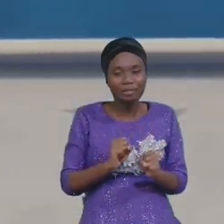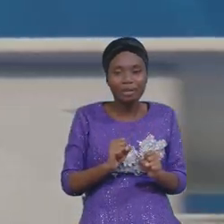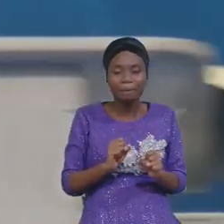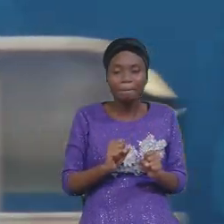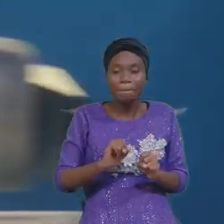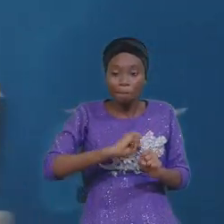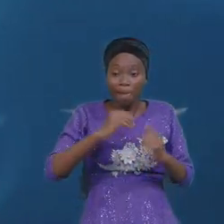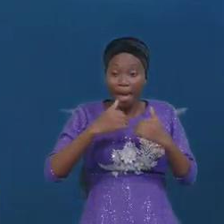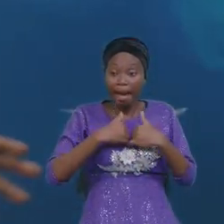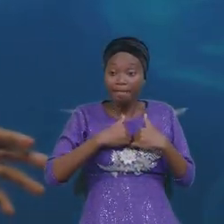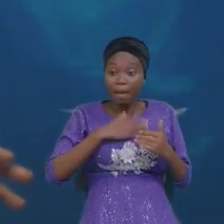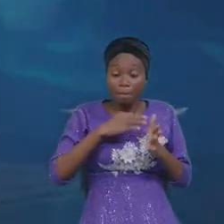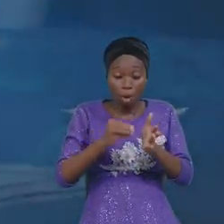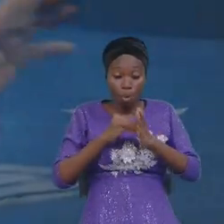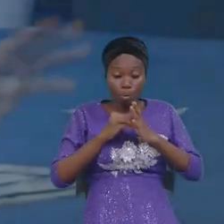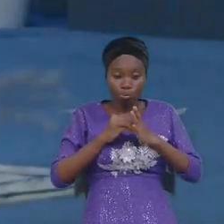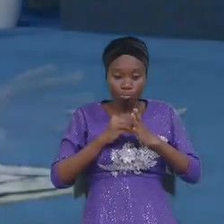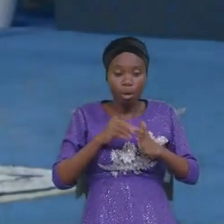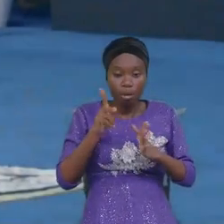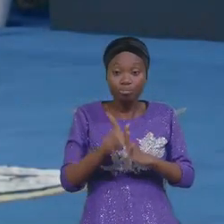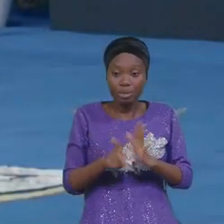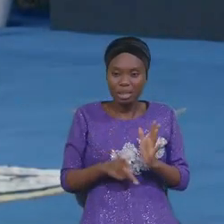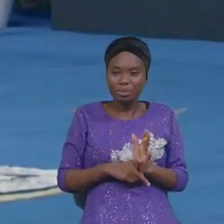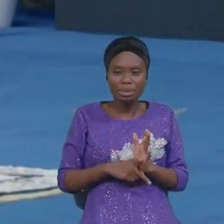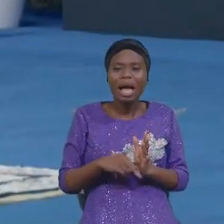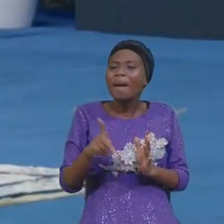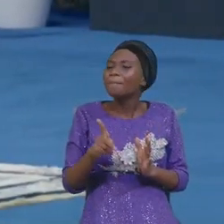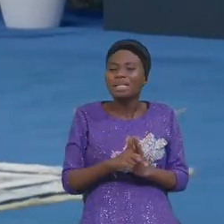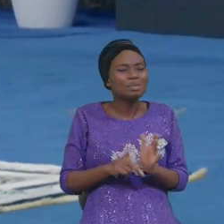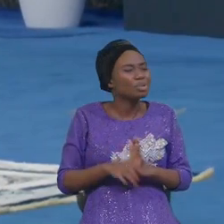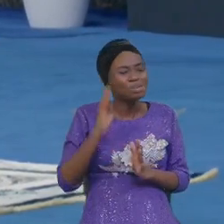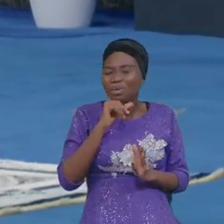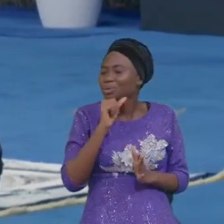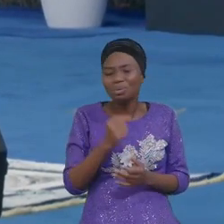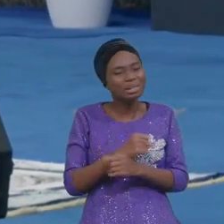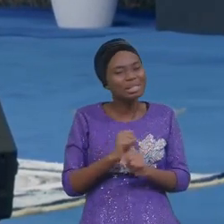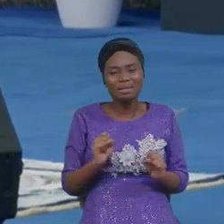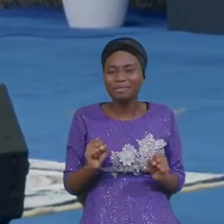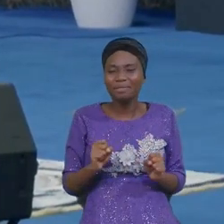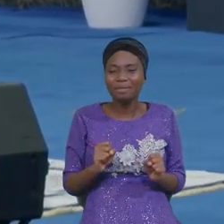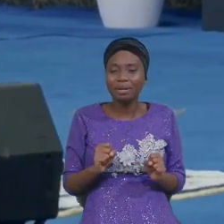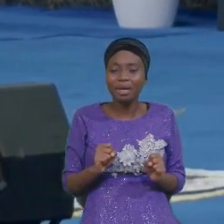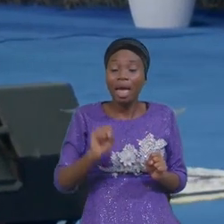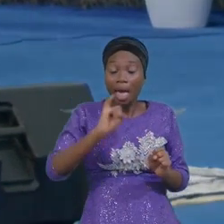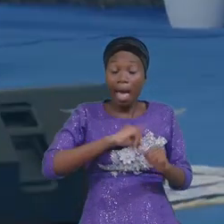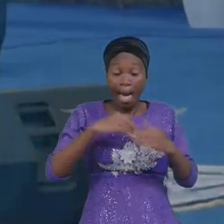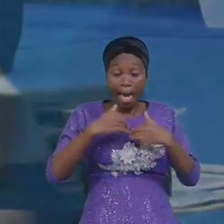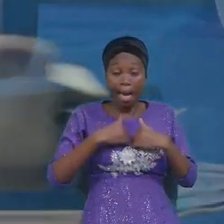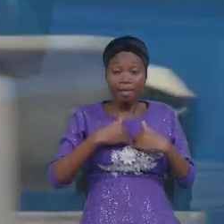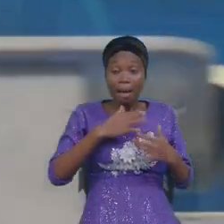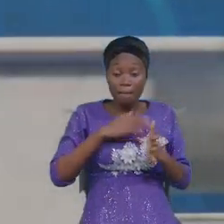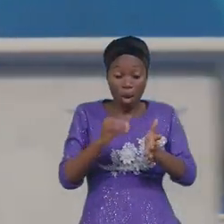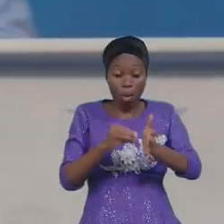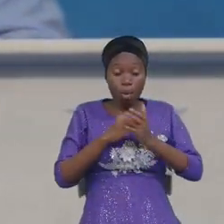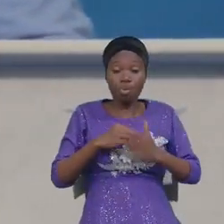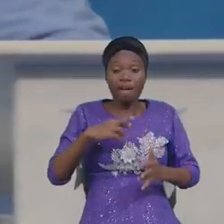my own principles. Principles do not save. I have my own